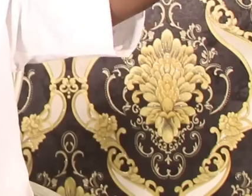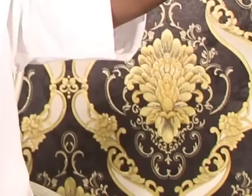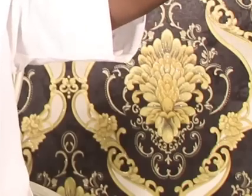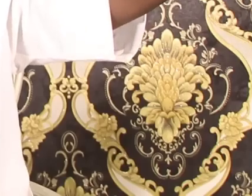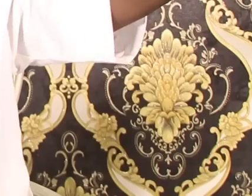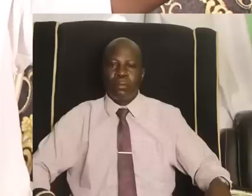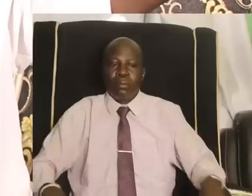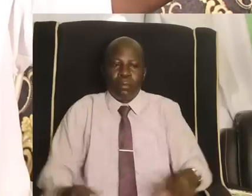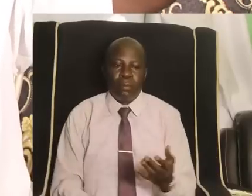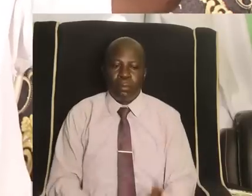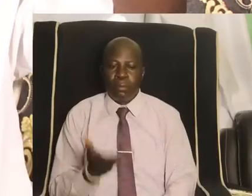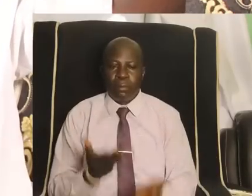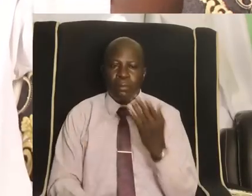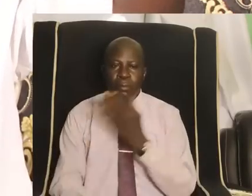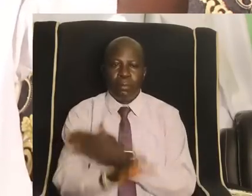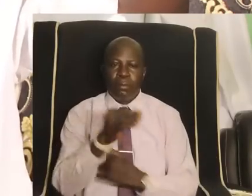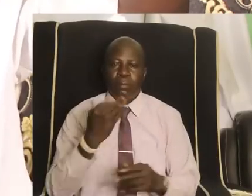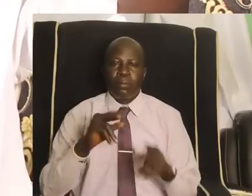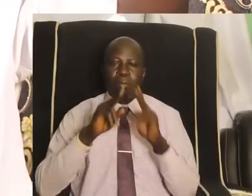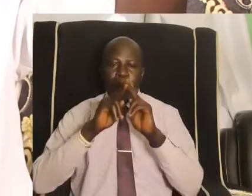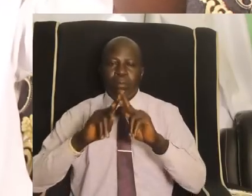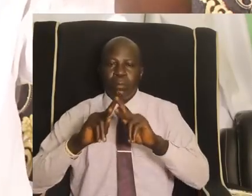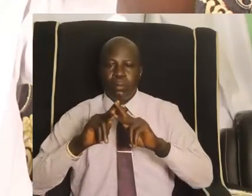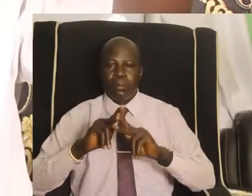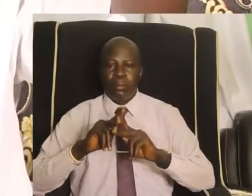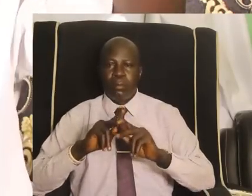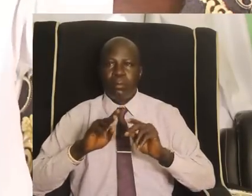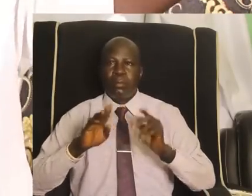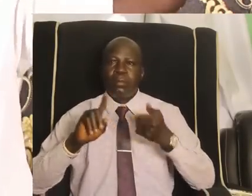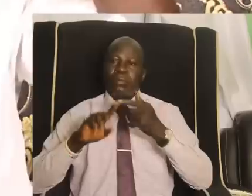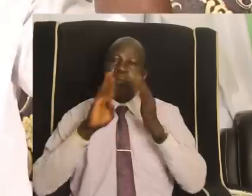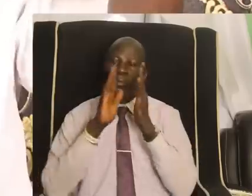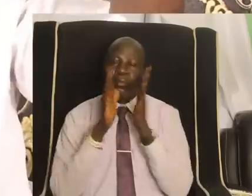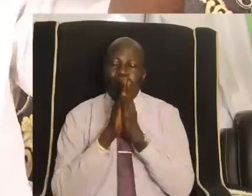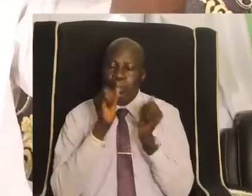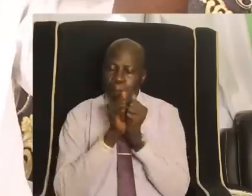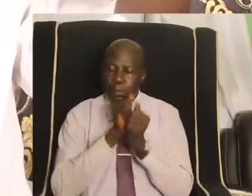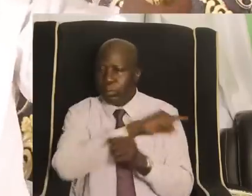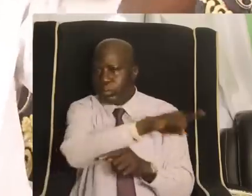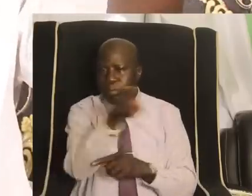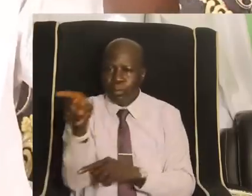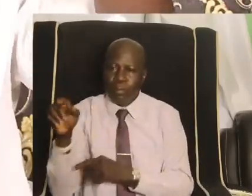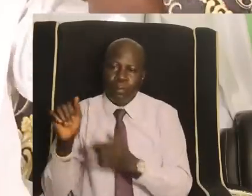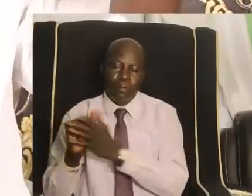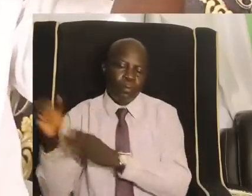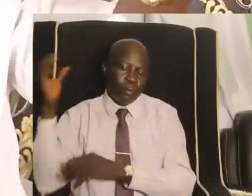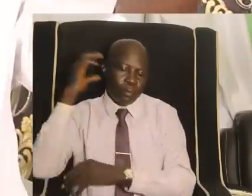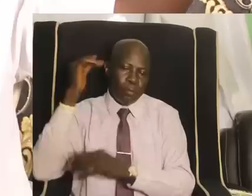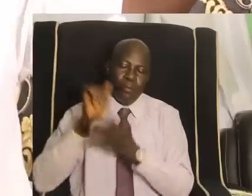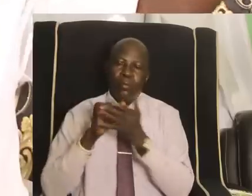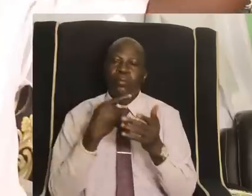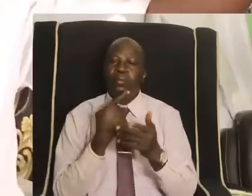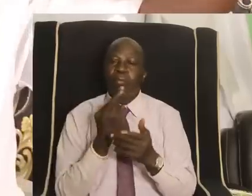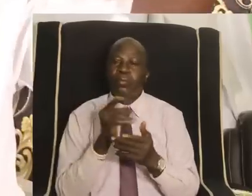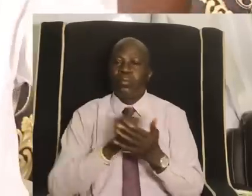ija tolorun alafia the god of peace to wa pelu gbogbo eniyan give me everyone to ngbo hun me that is hearing my